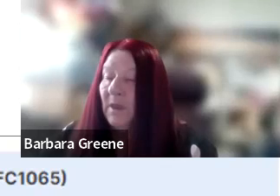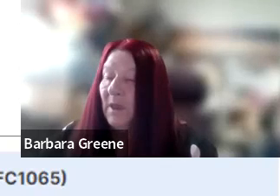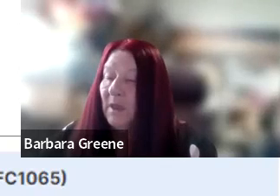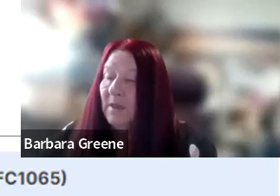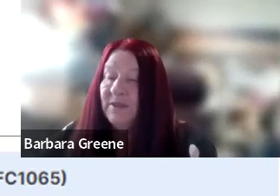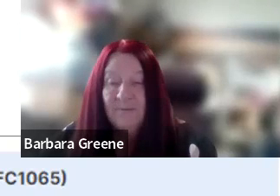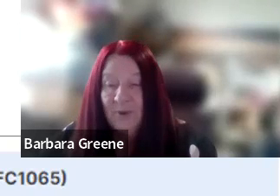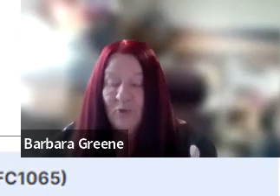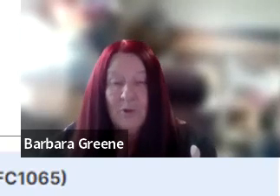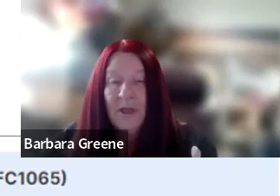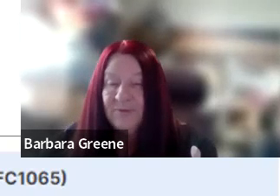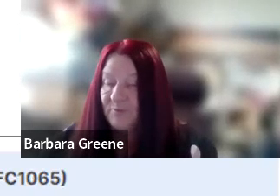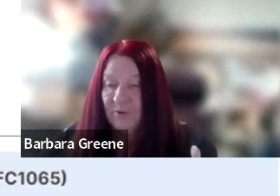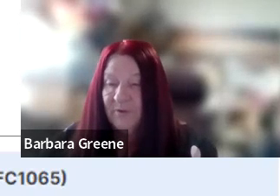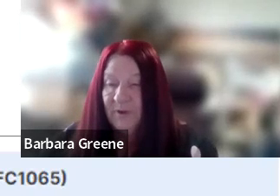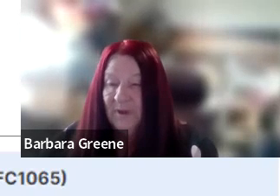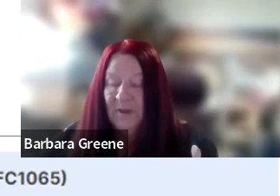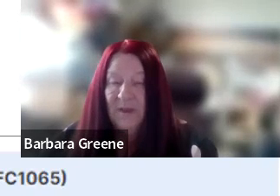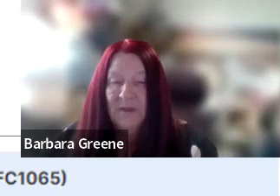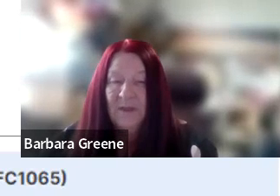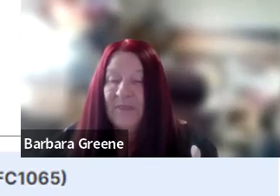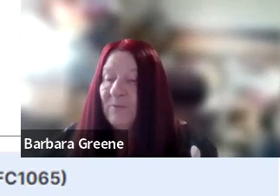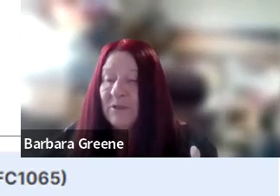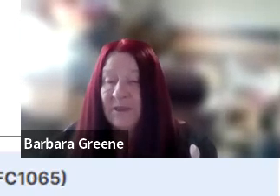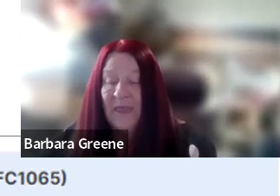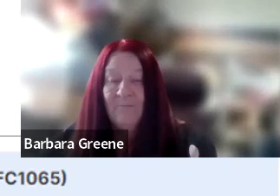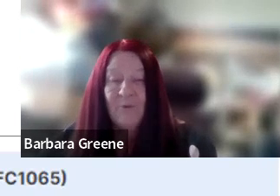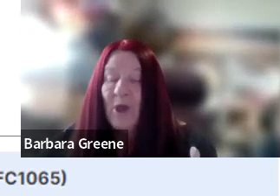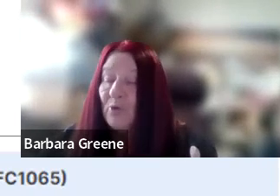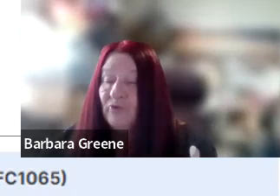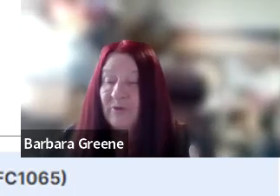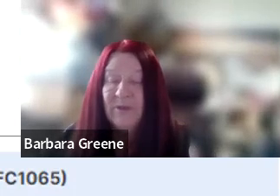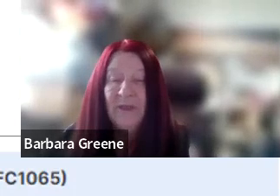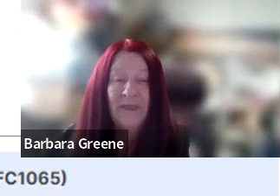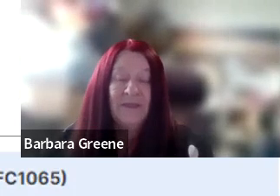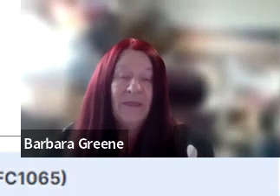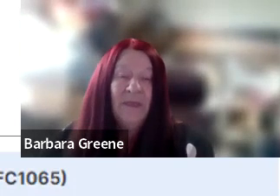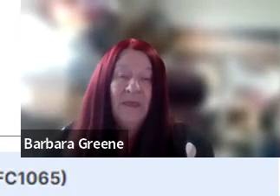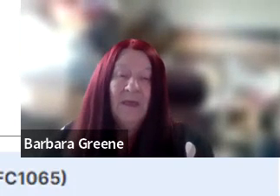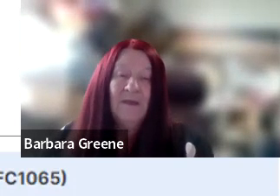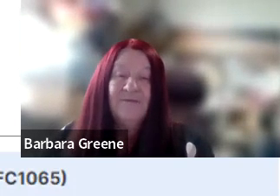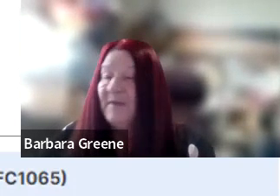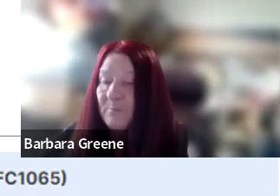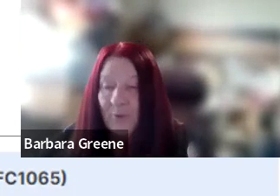per individual customer. And that really allowed for coaching and